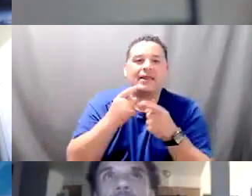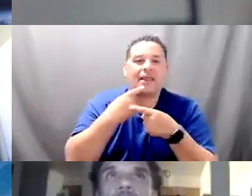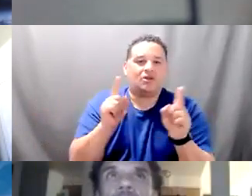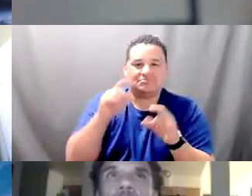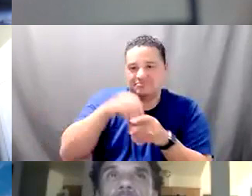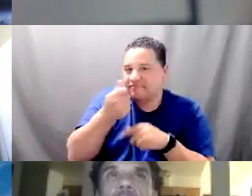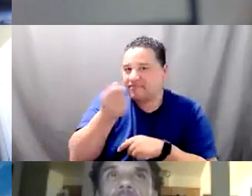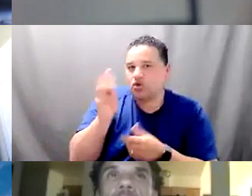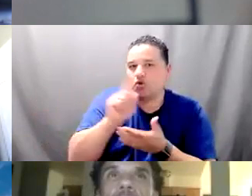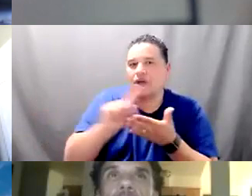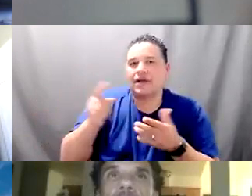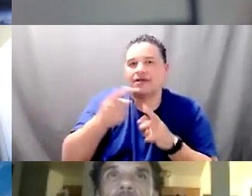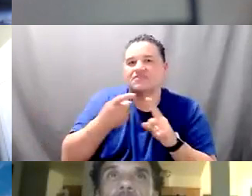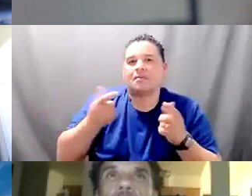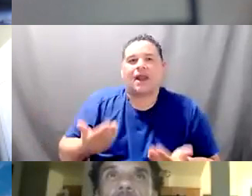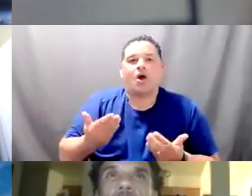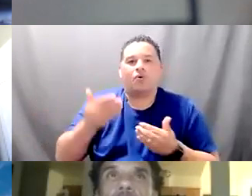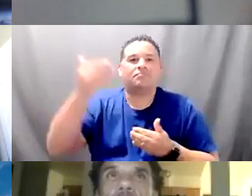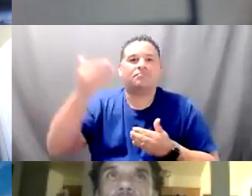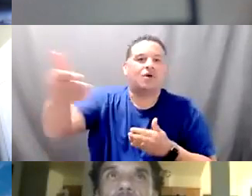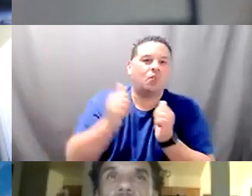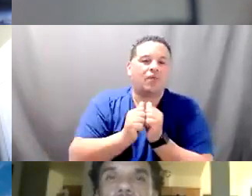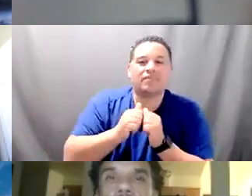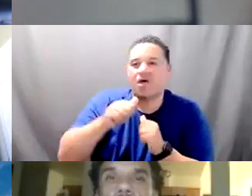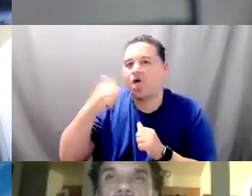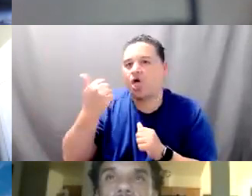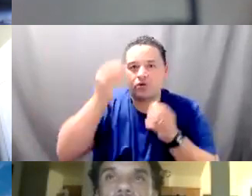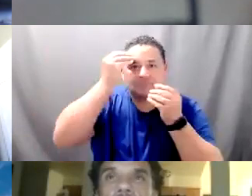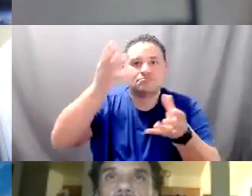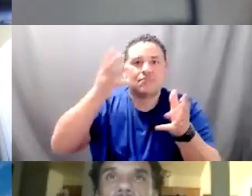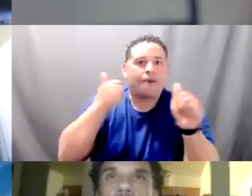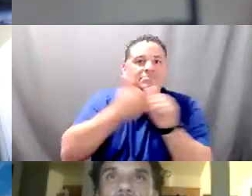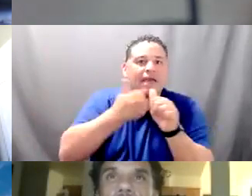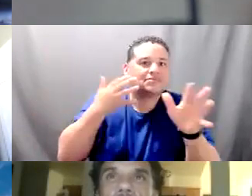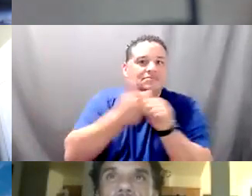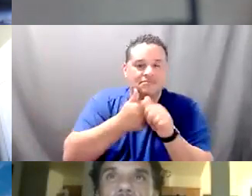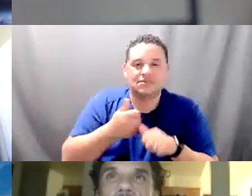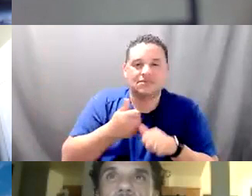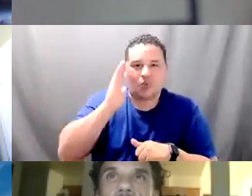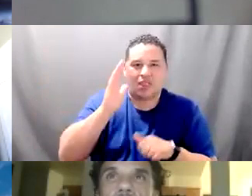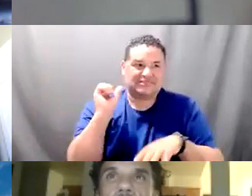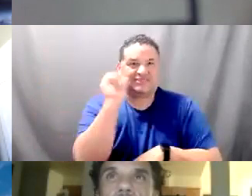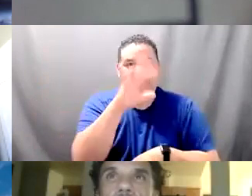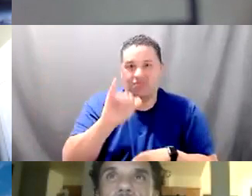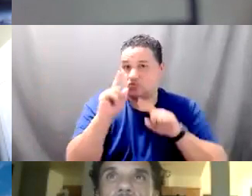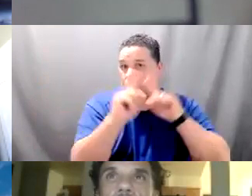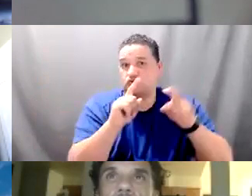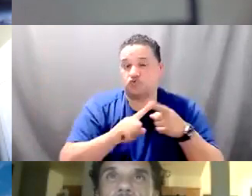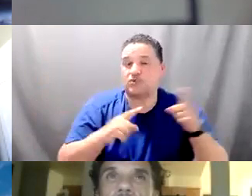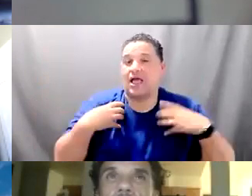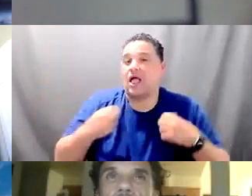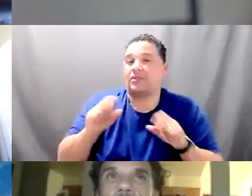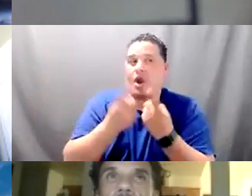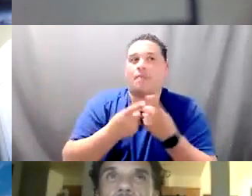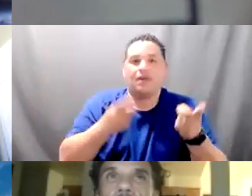from now with any other updates, because we're going to be sending those questions to the health department. They're going to come